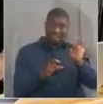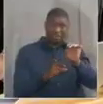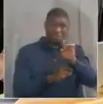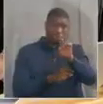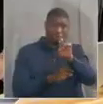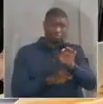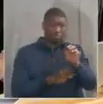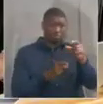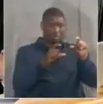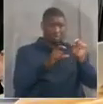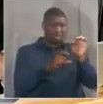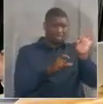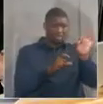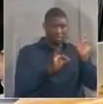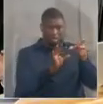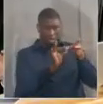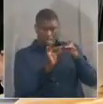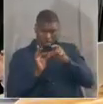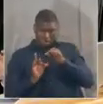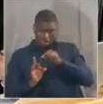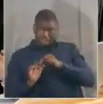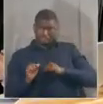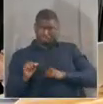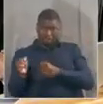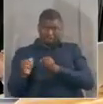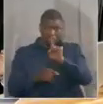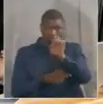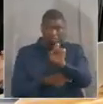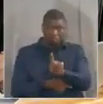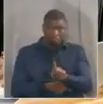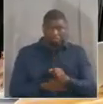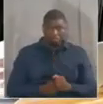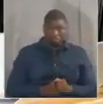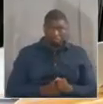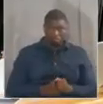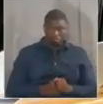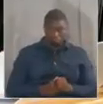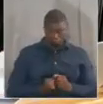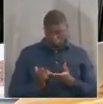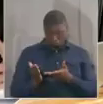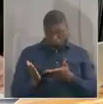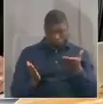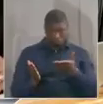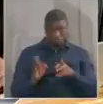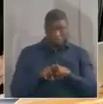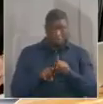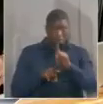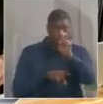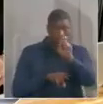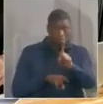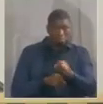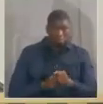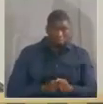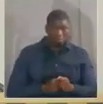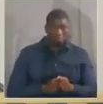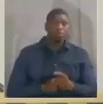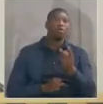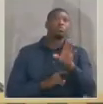addressing then the proposed strategy? Is that what is being set out in paragraph 3?